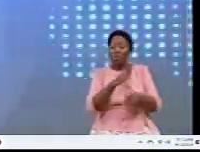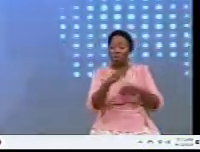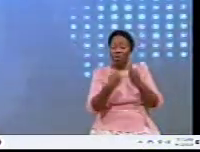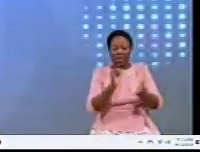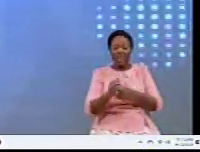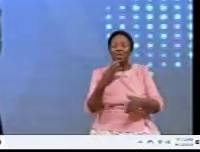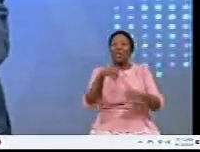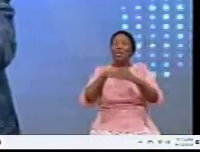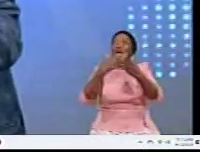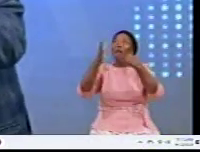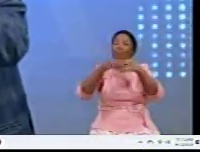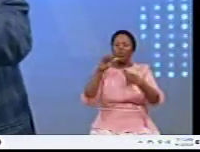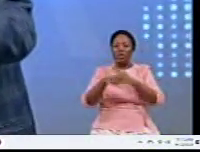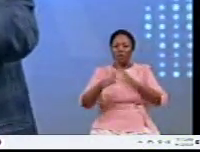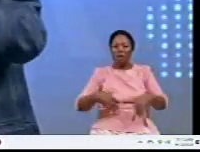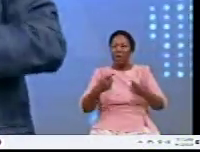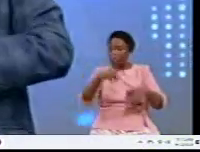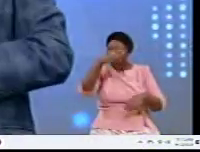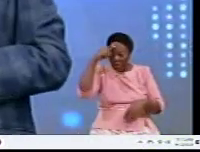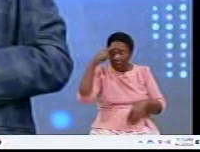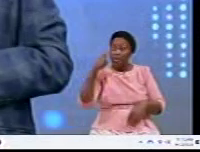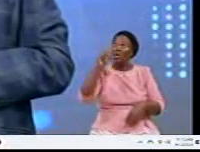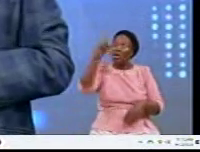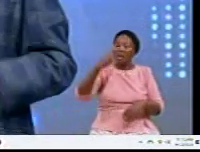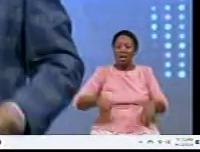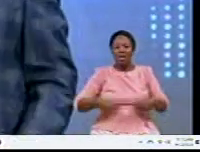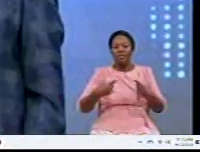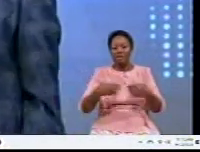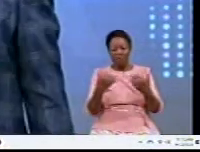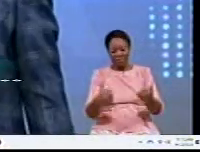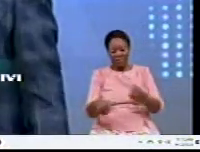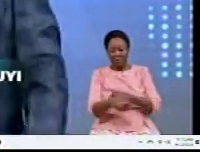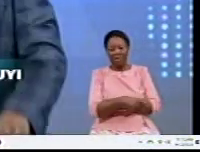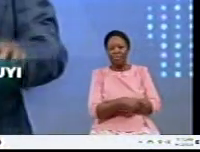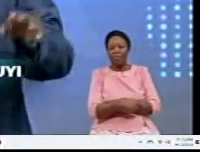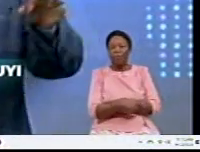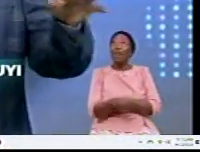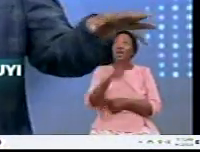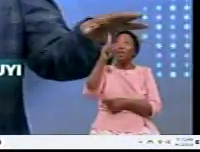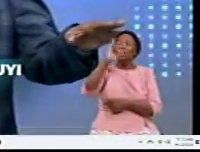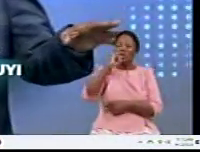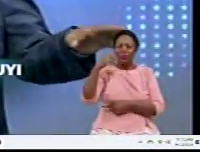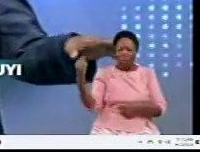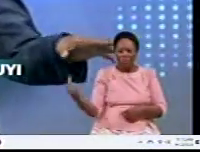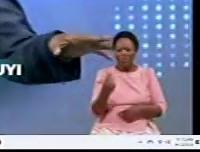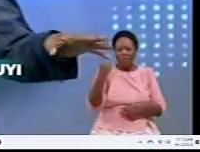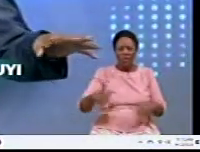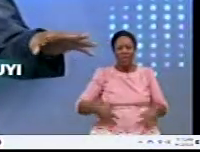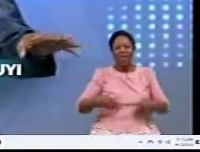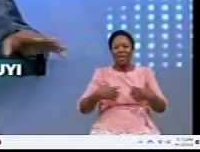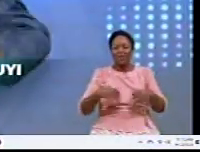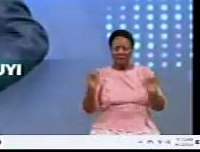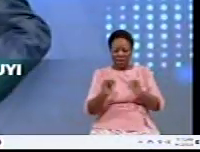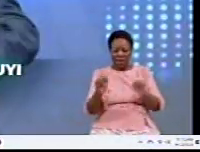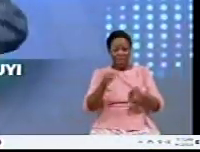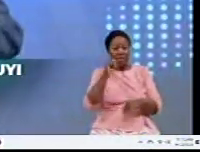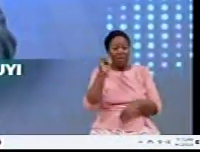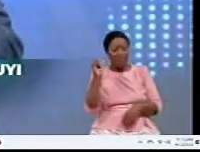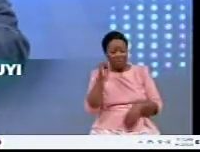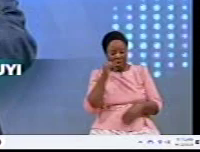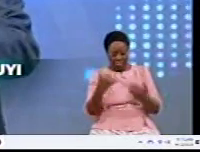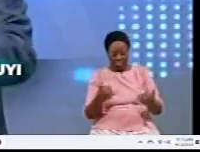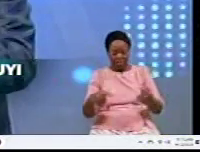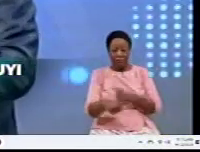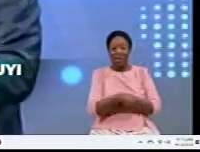life, because he liveth today. Is ever alive, the same yesterday, today,